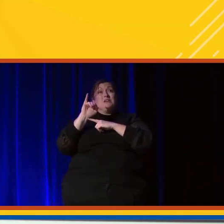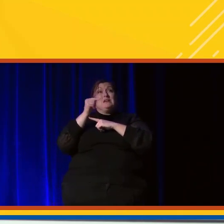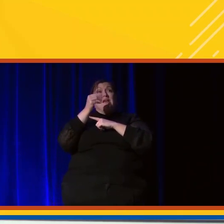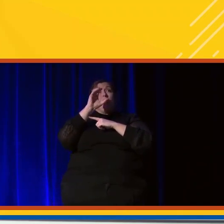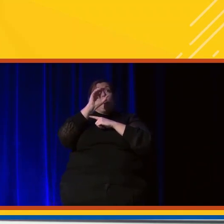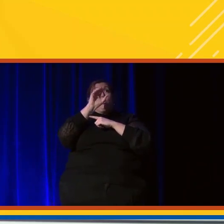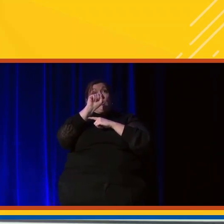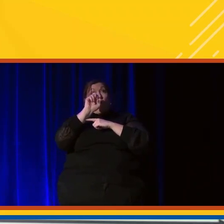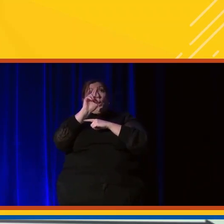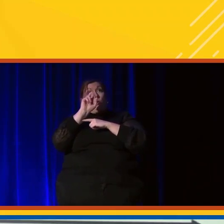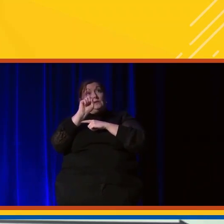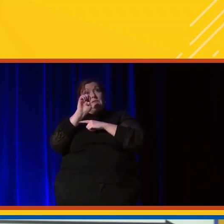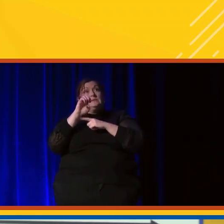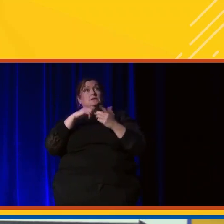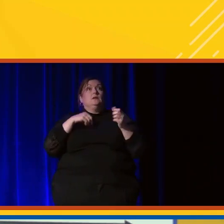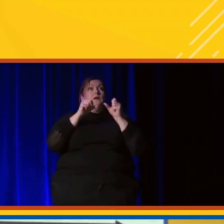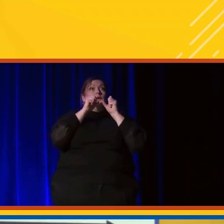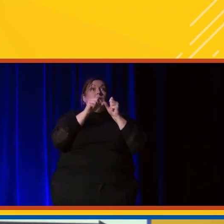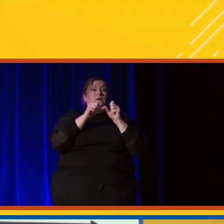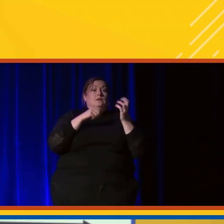or continuum finite element